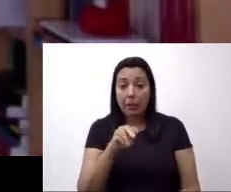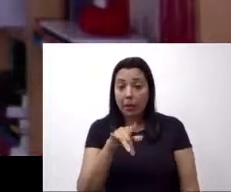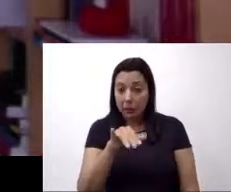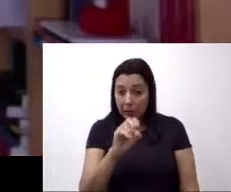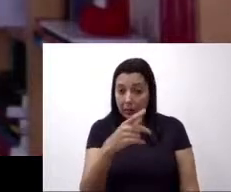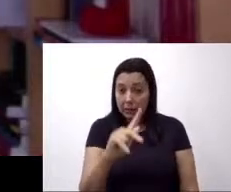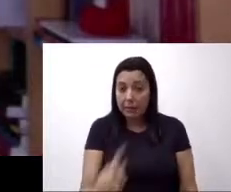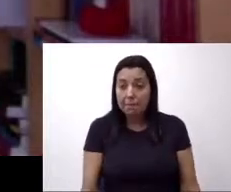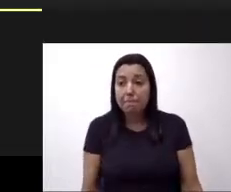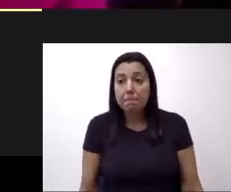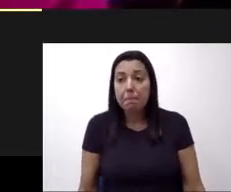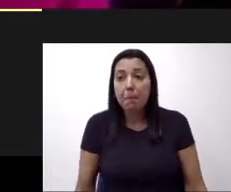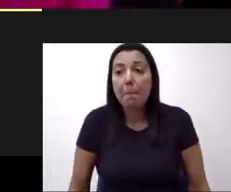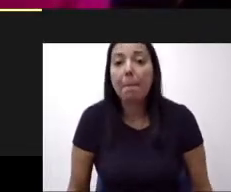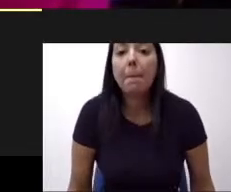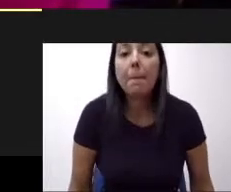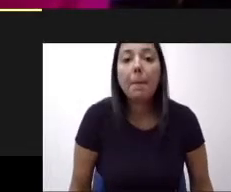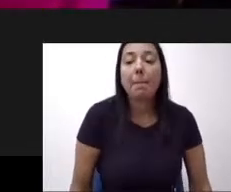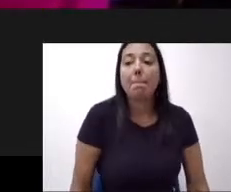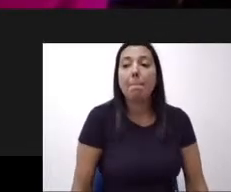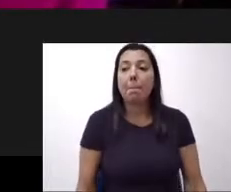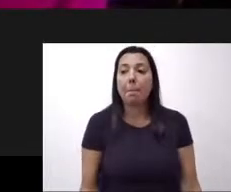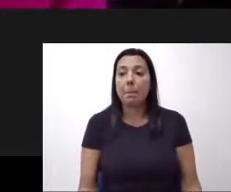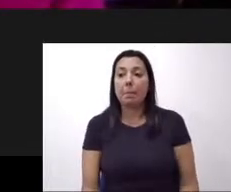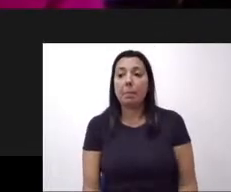Okay, I just,